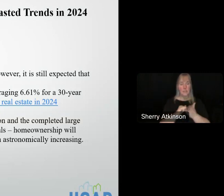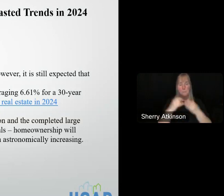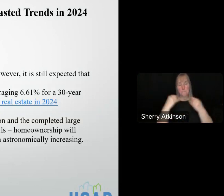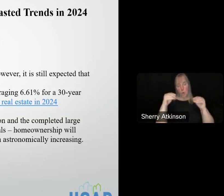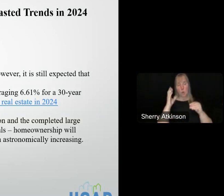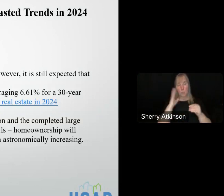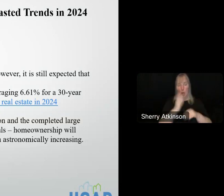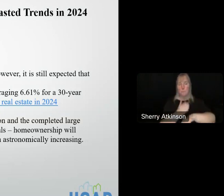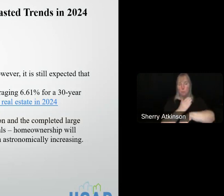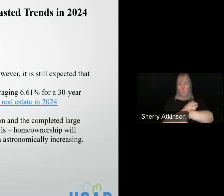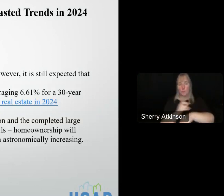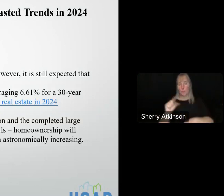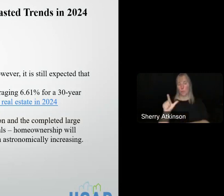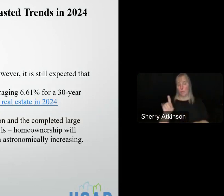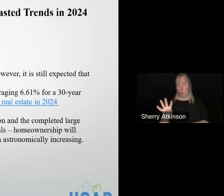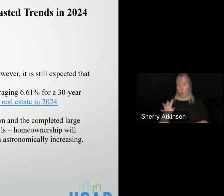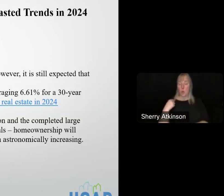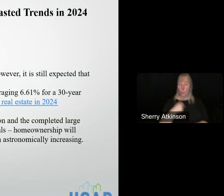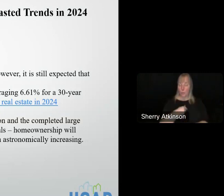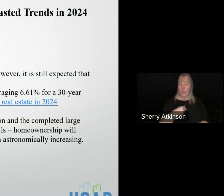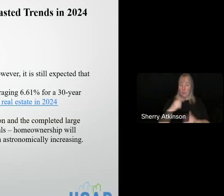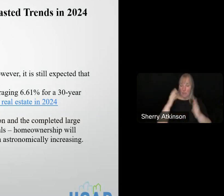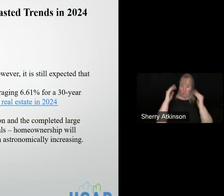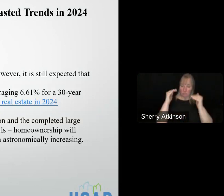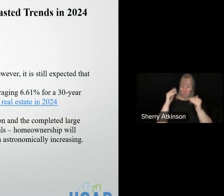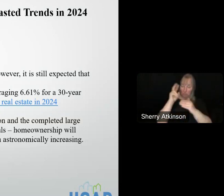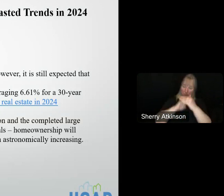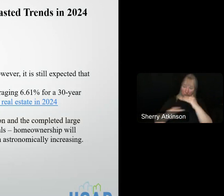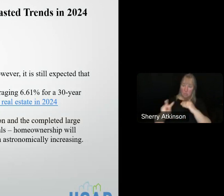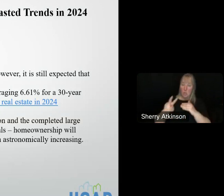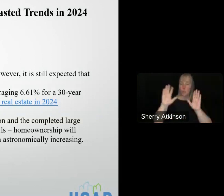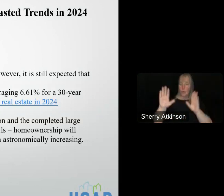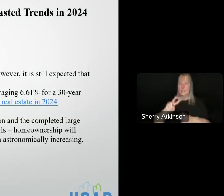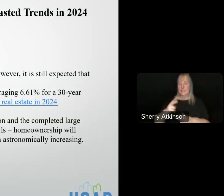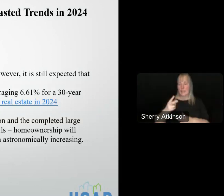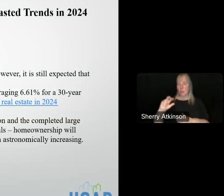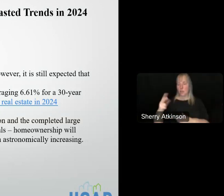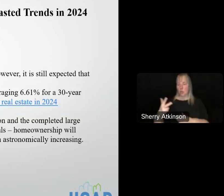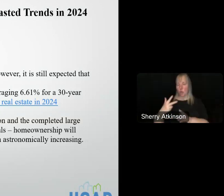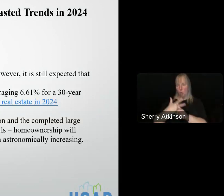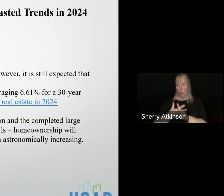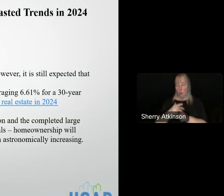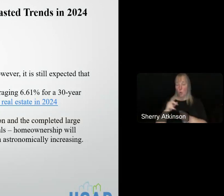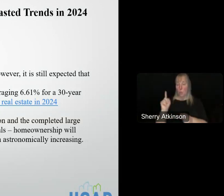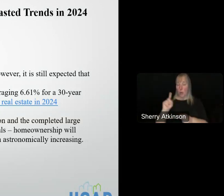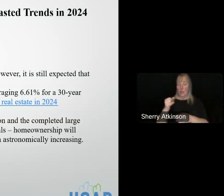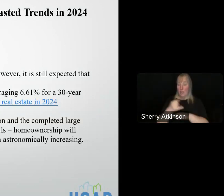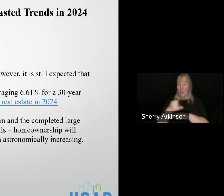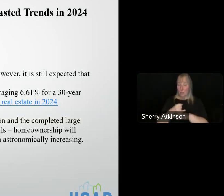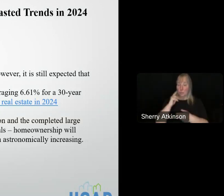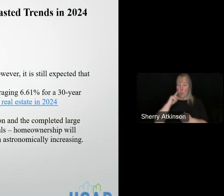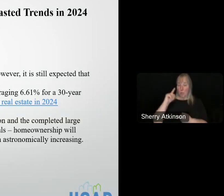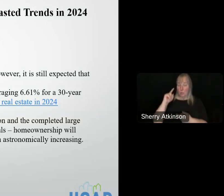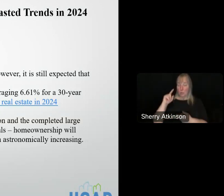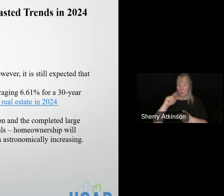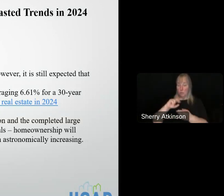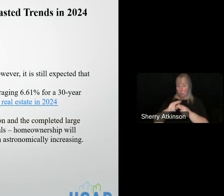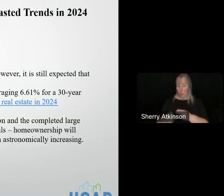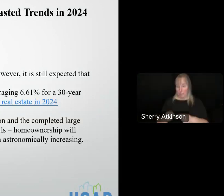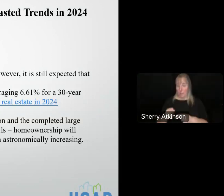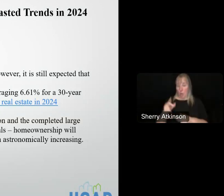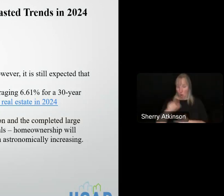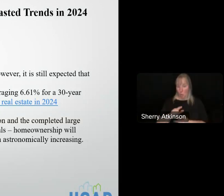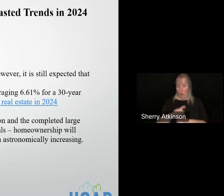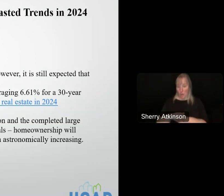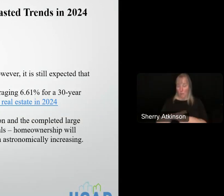anticipate a great second and third quarter in which the interest rates are going to drop well enough for the housing